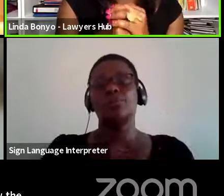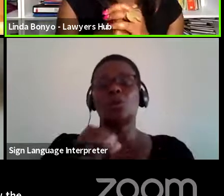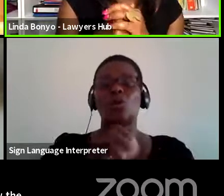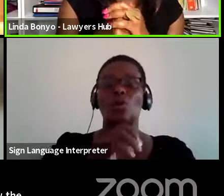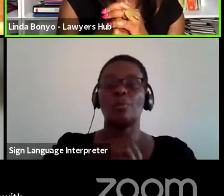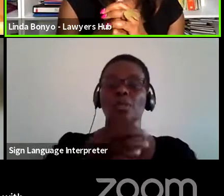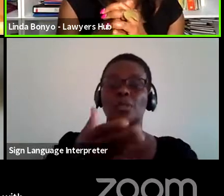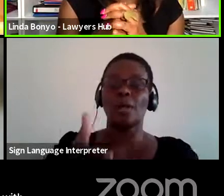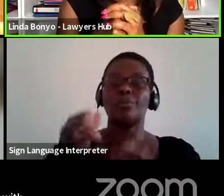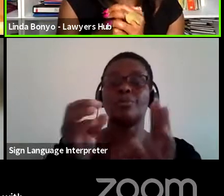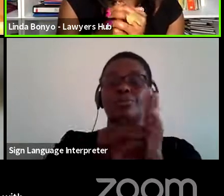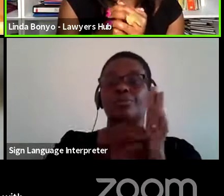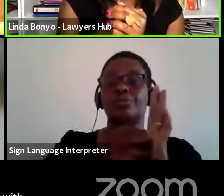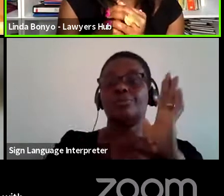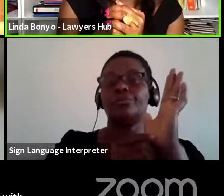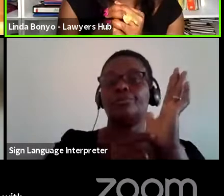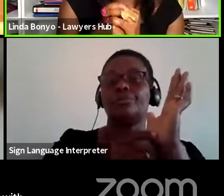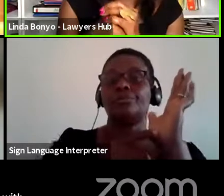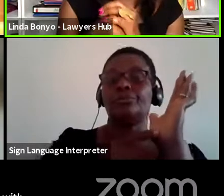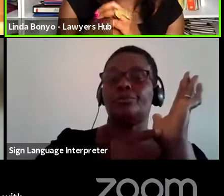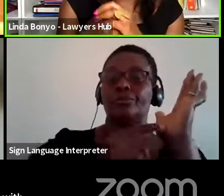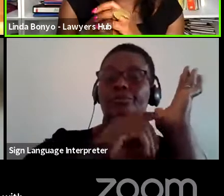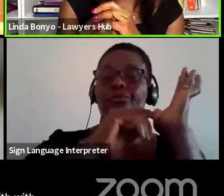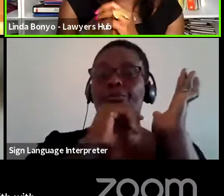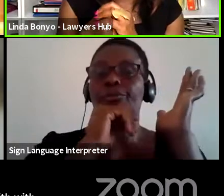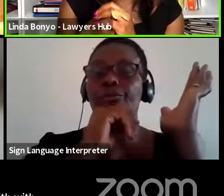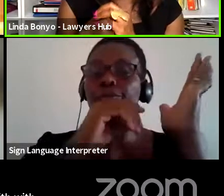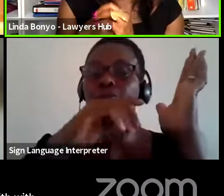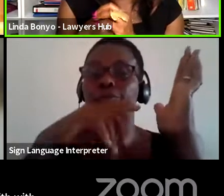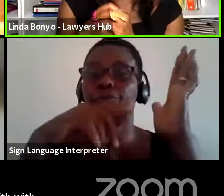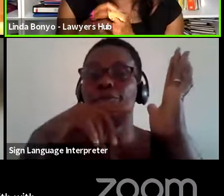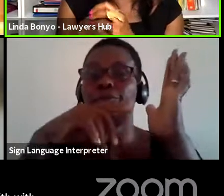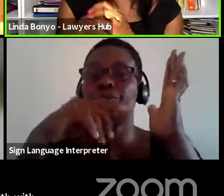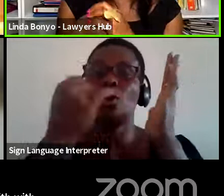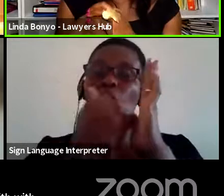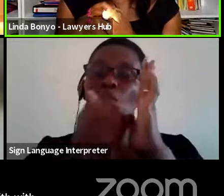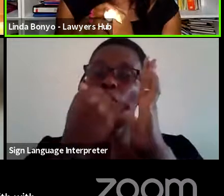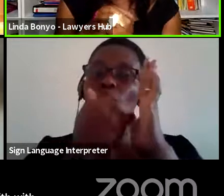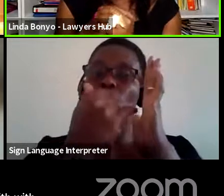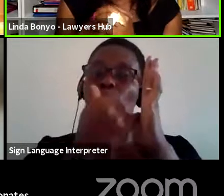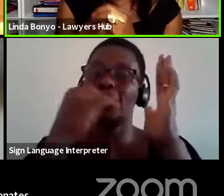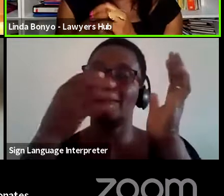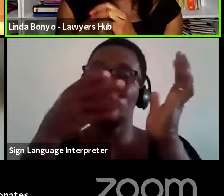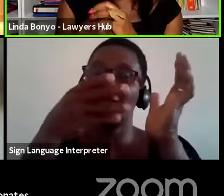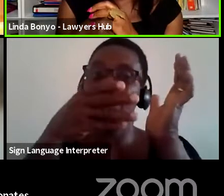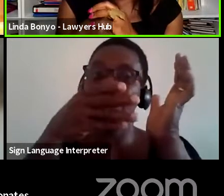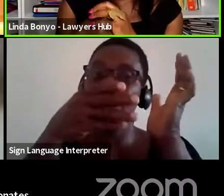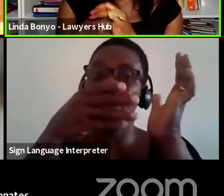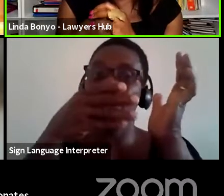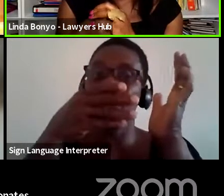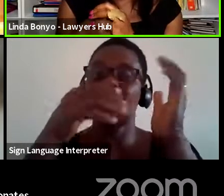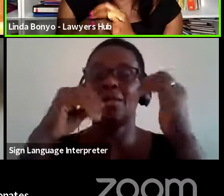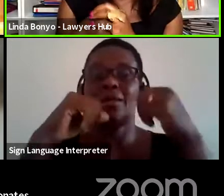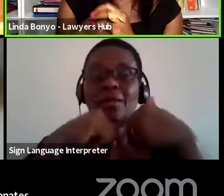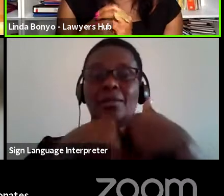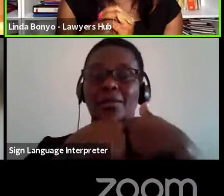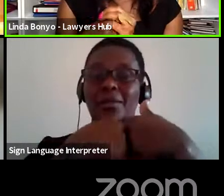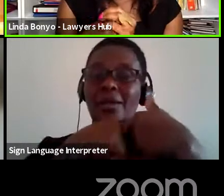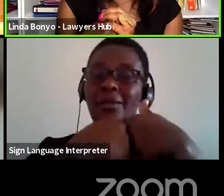lot with what Tina mentioned. The context really, resonates in terms of the challenges that we face